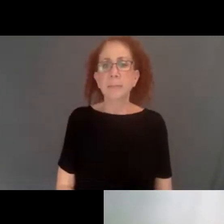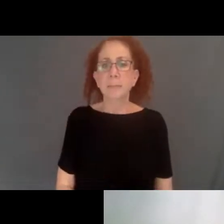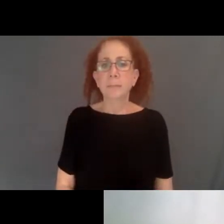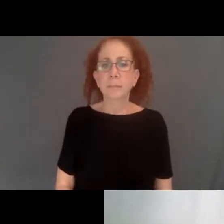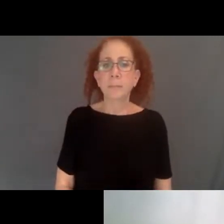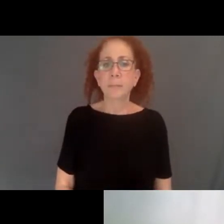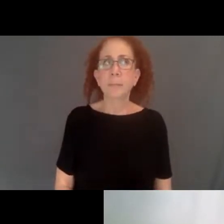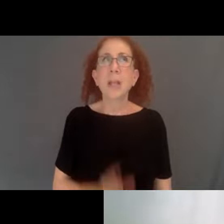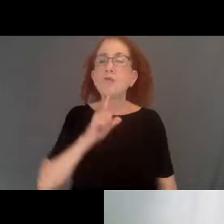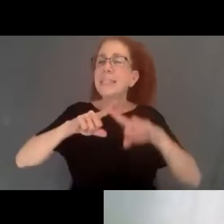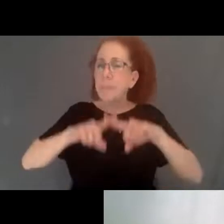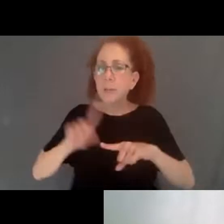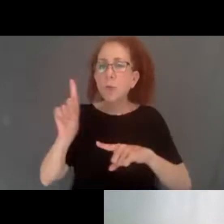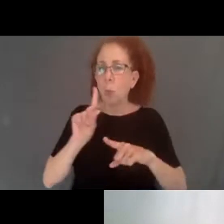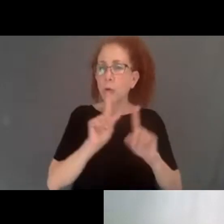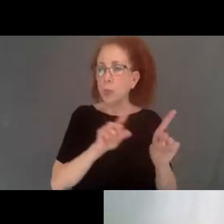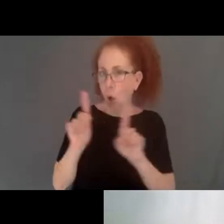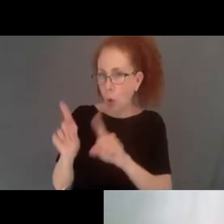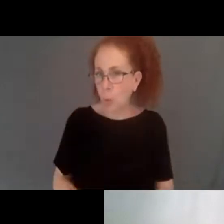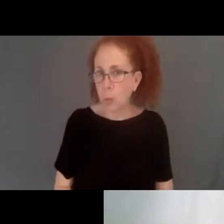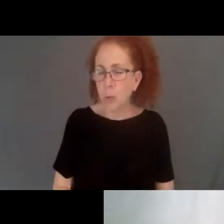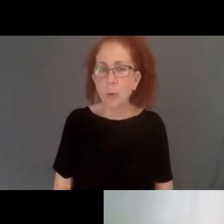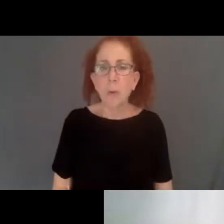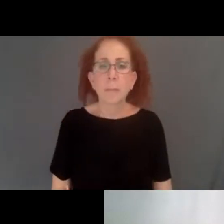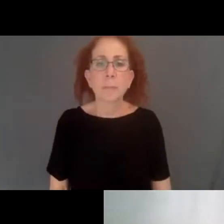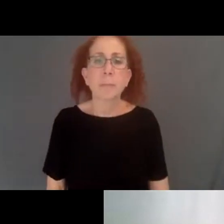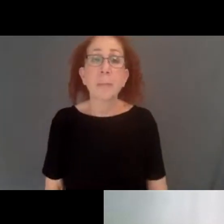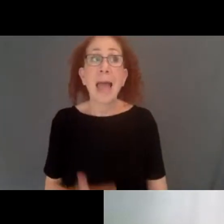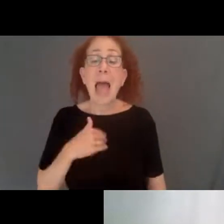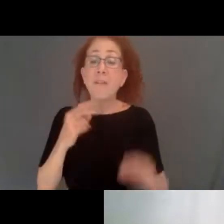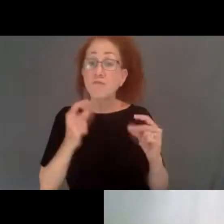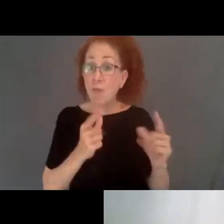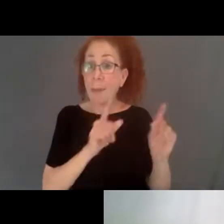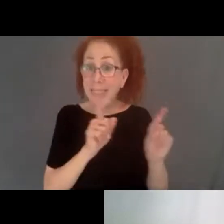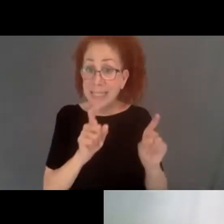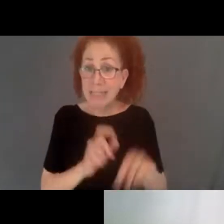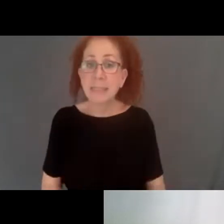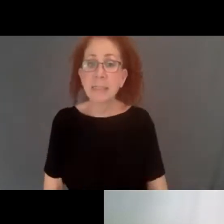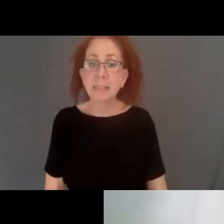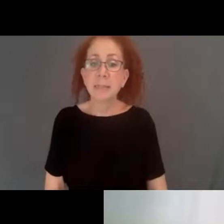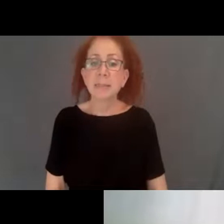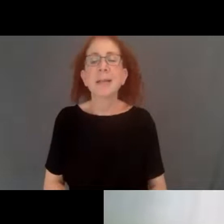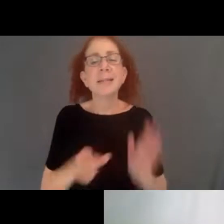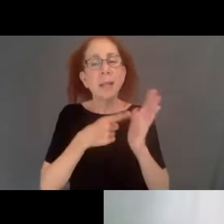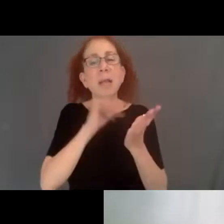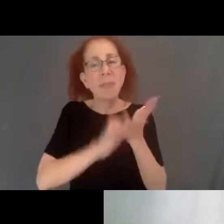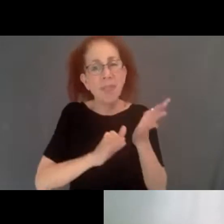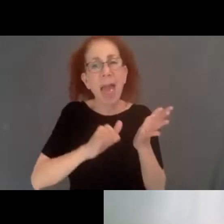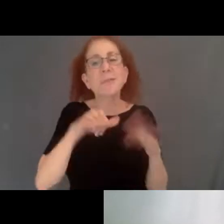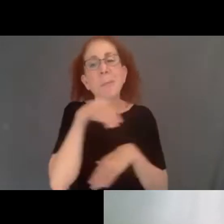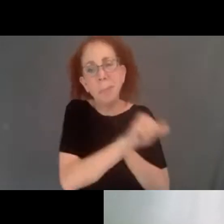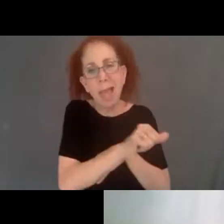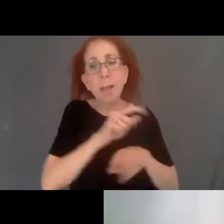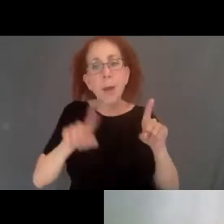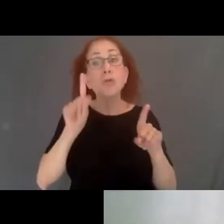does depend on where you go. I think there's rapid testing that can cost money, but you should be able to access